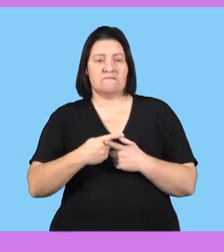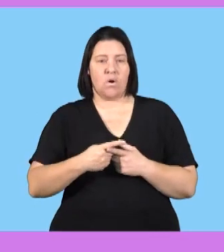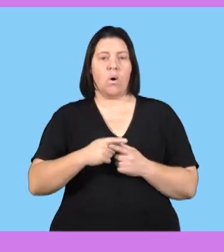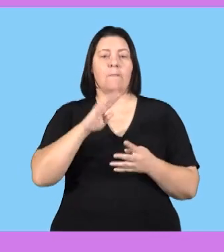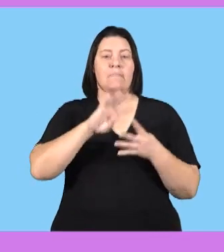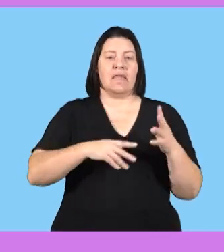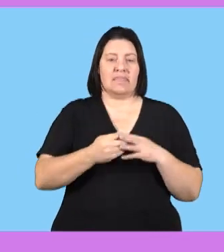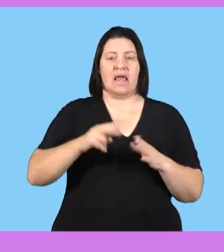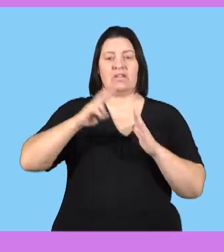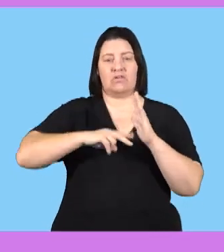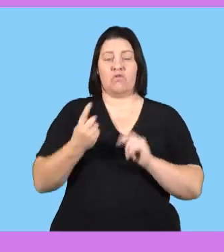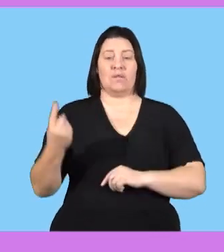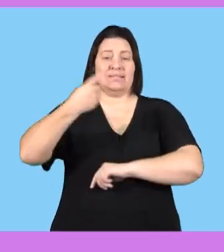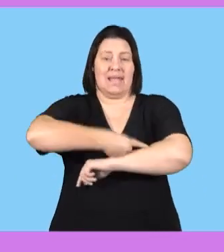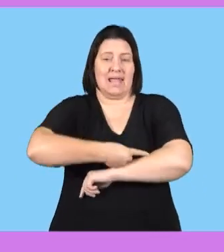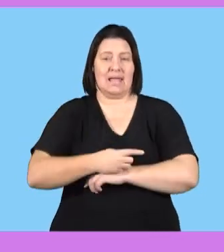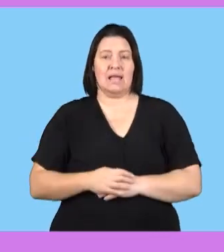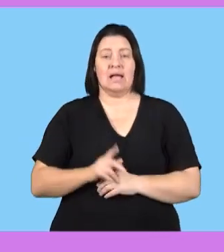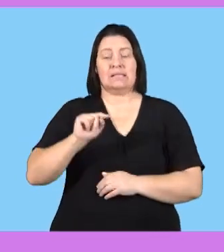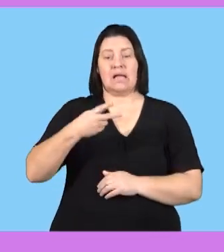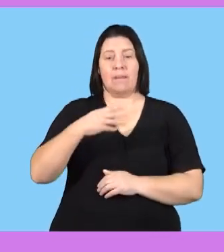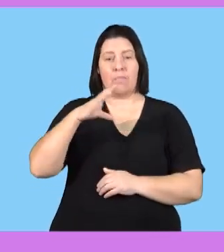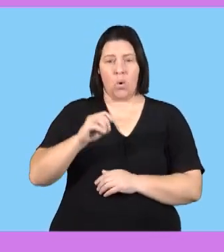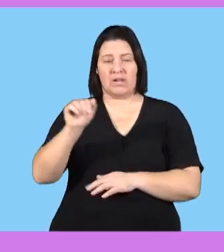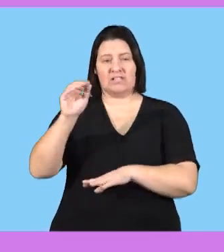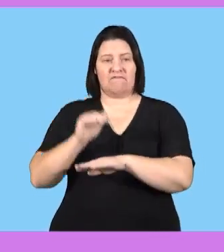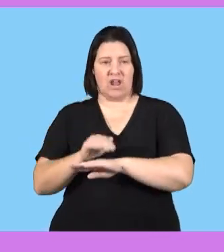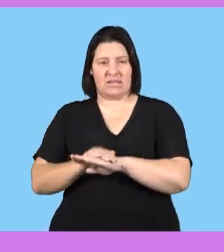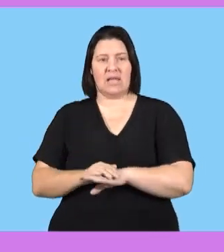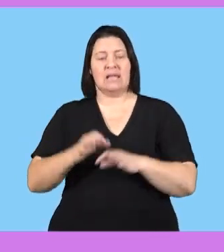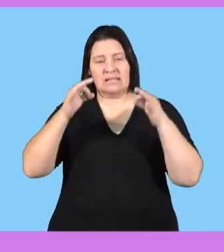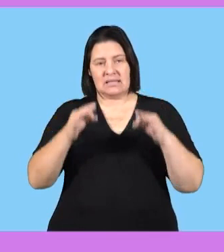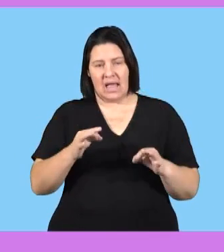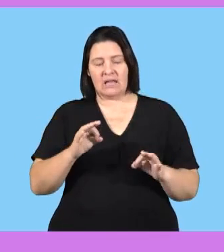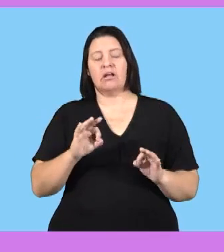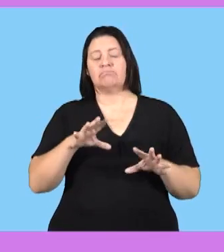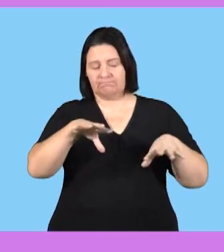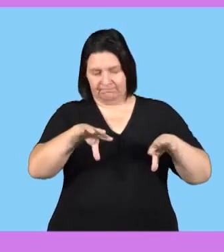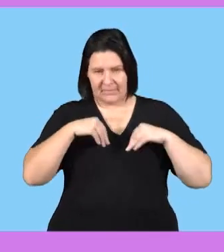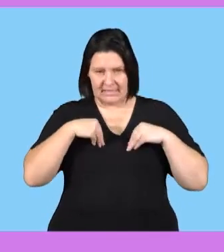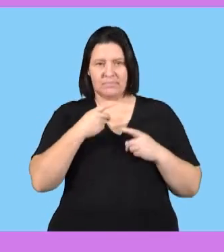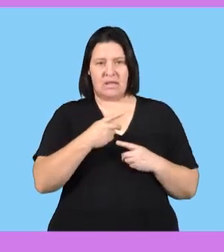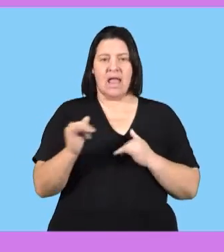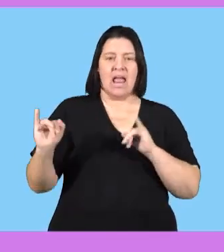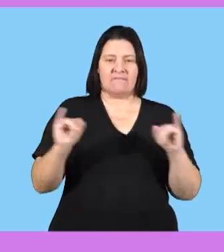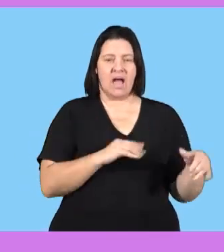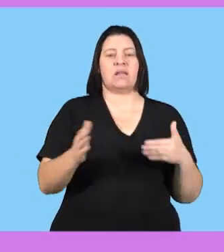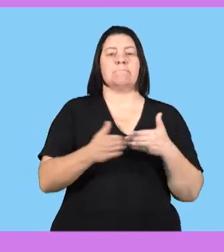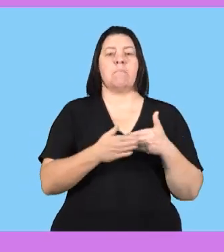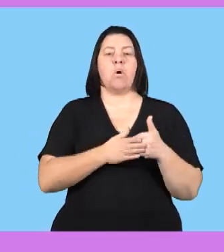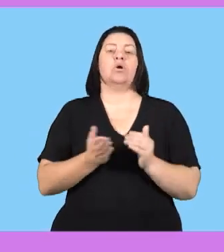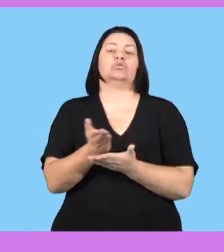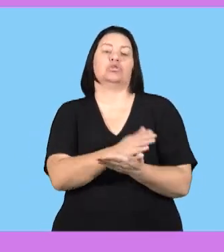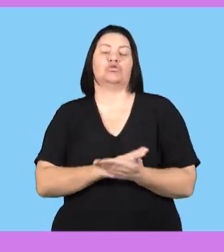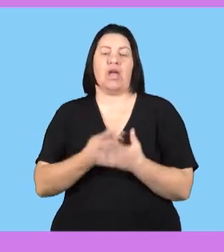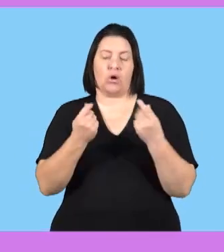literacy lessons per day. Thabo and his friends decided to take the offer and invite more friends to